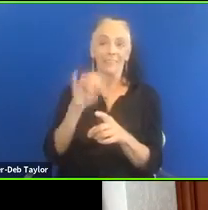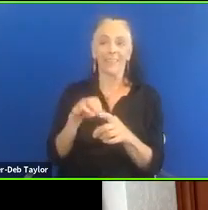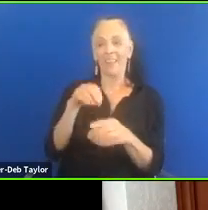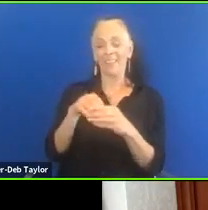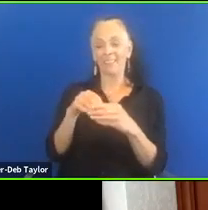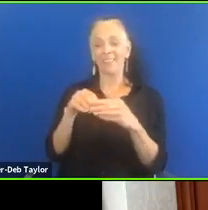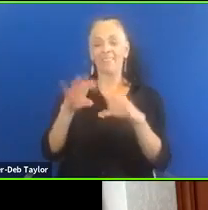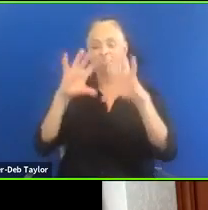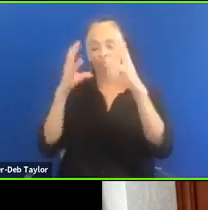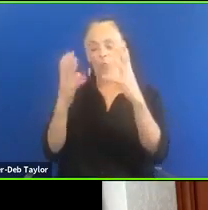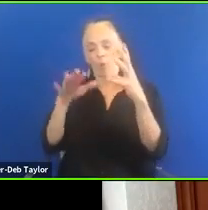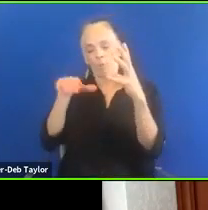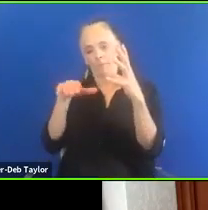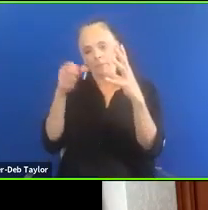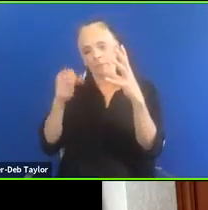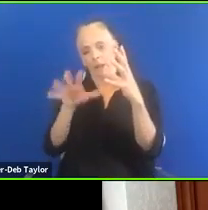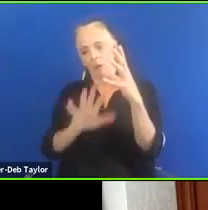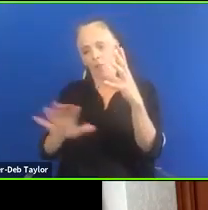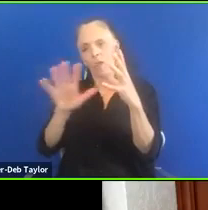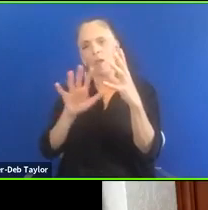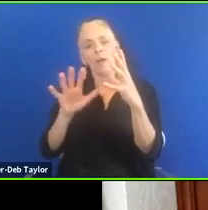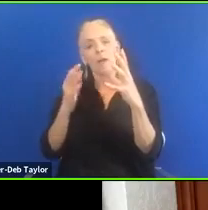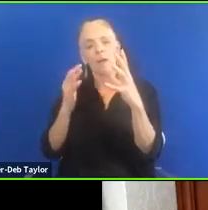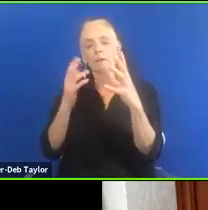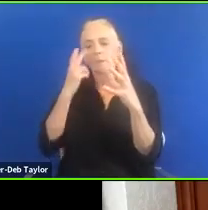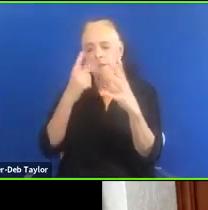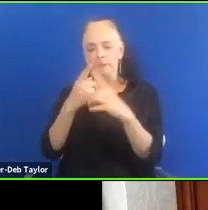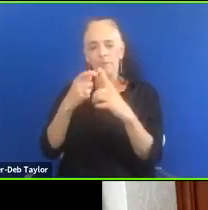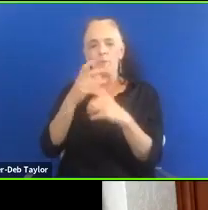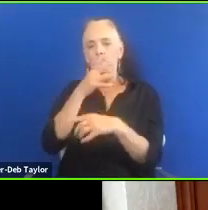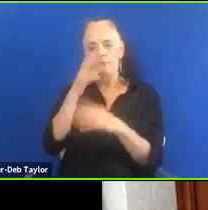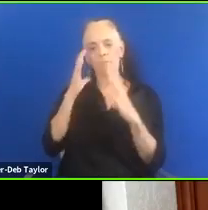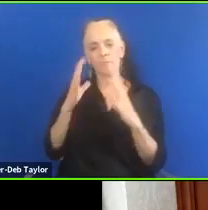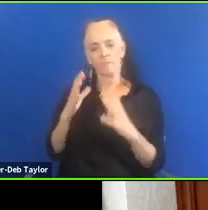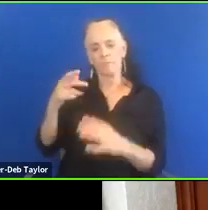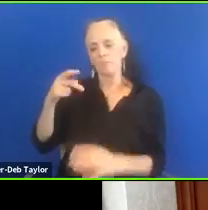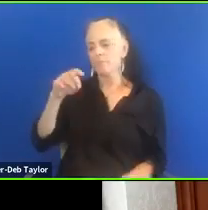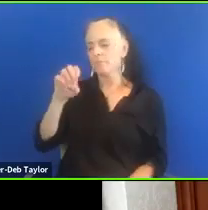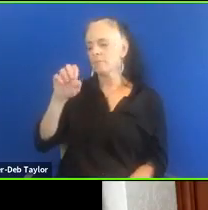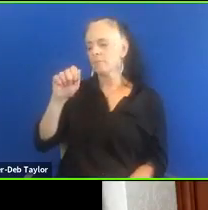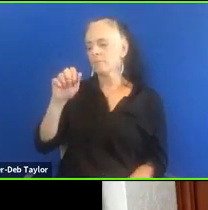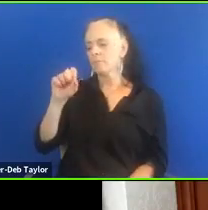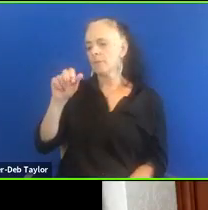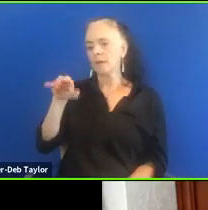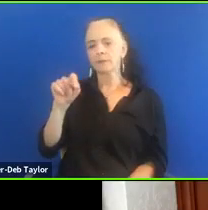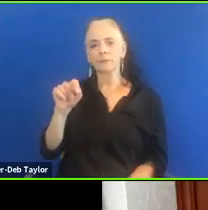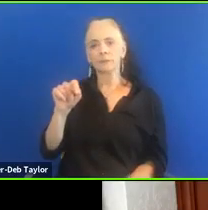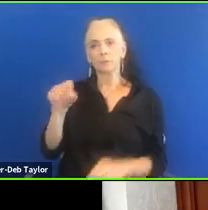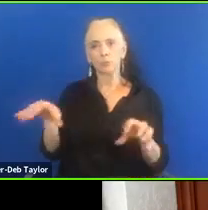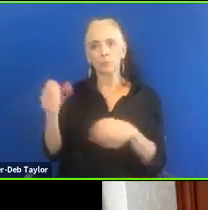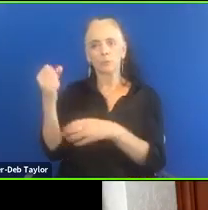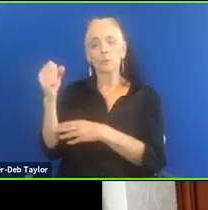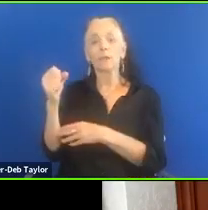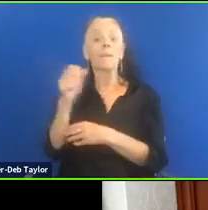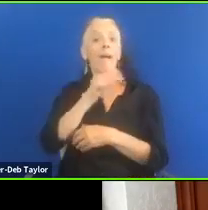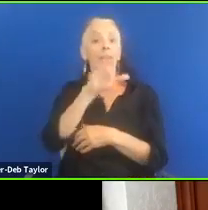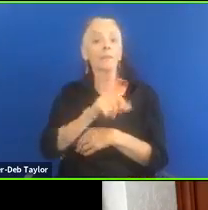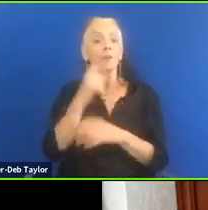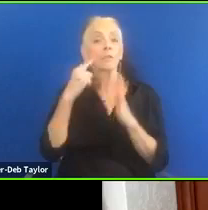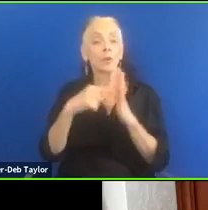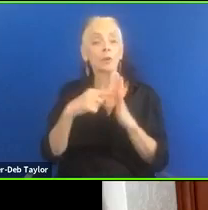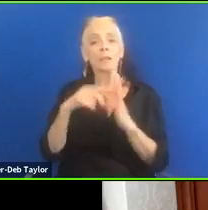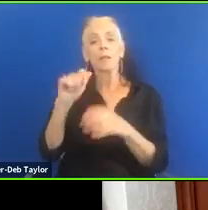South, particularly so much in Africa right now, where agroecology groups are